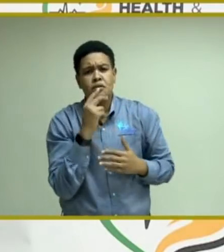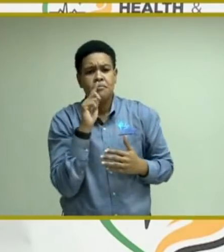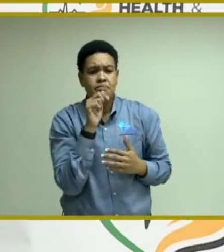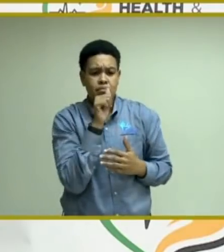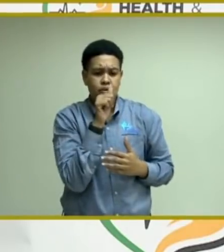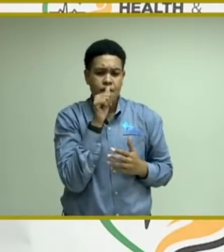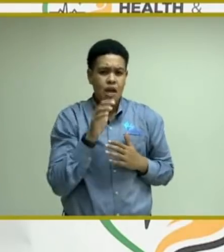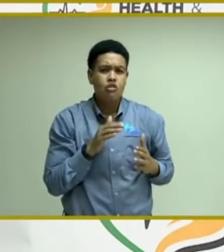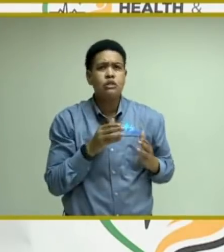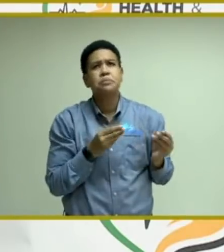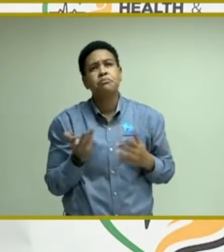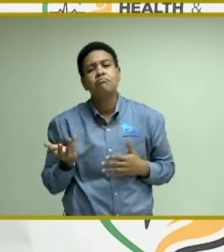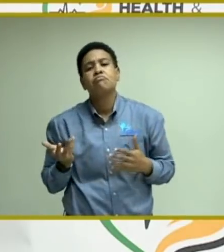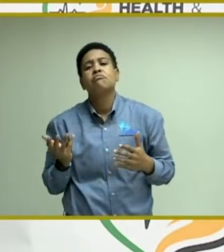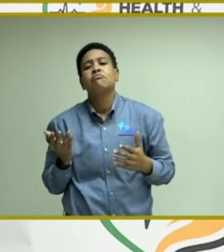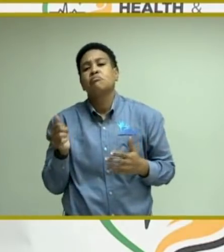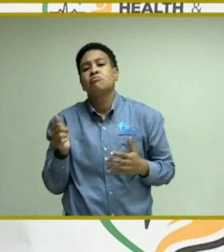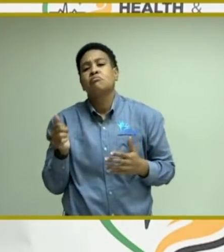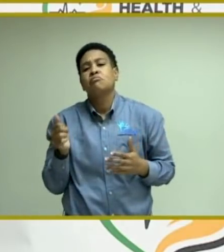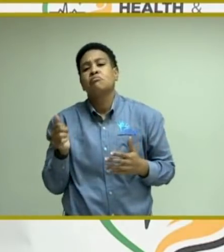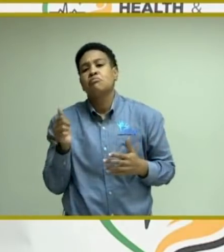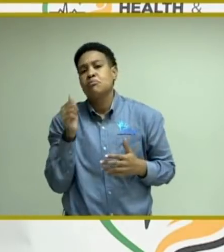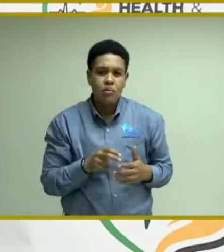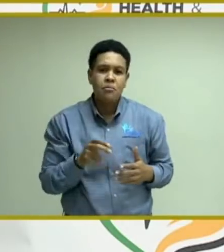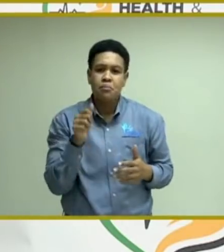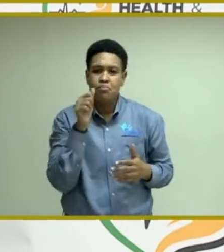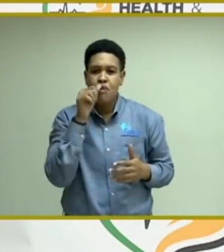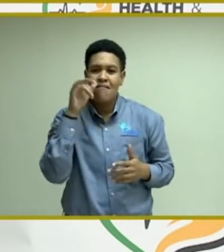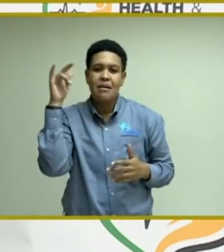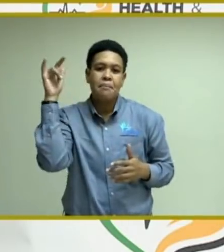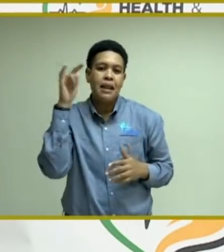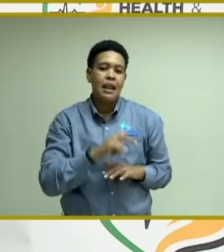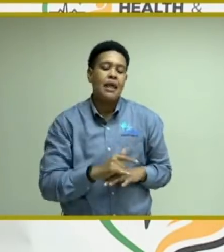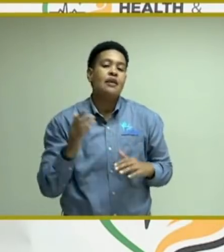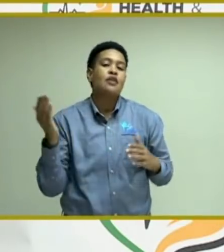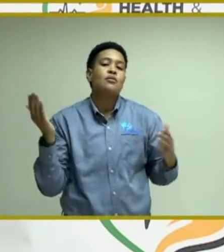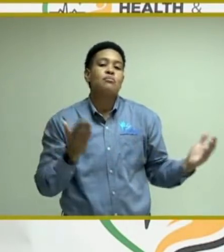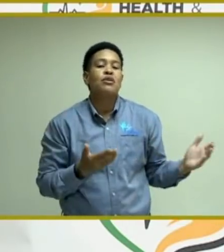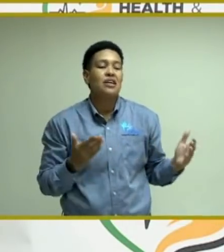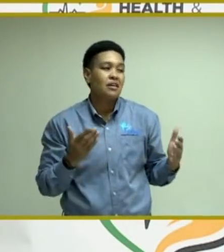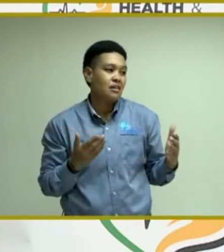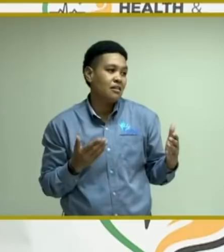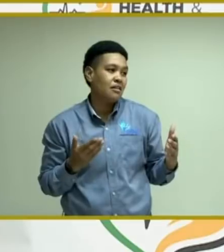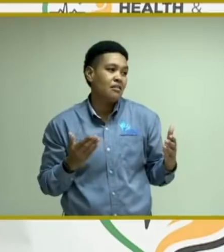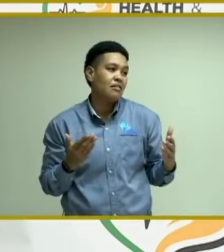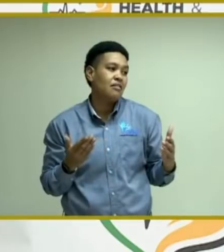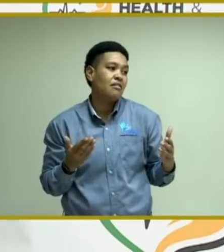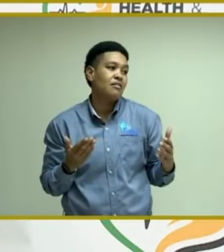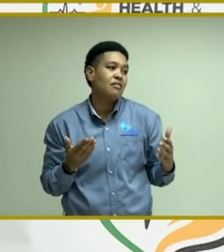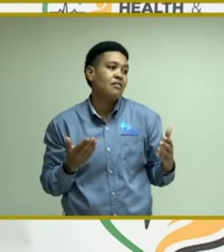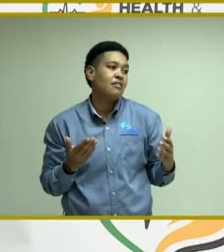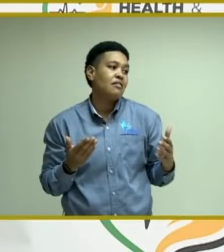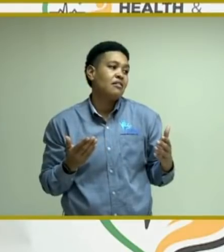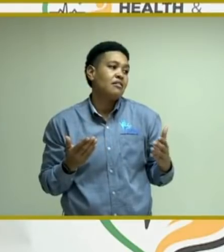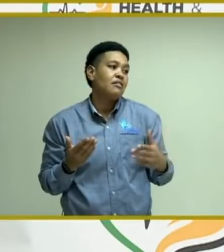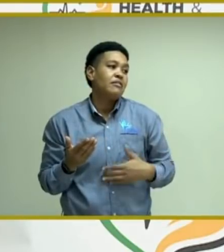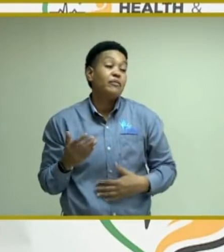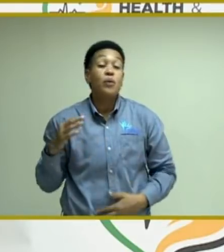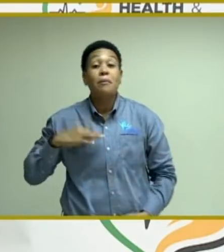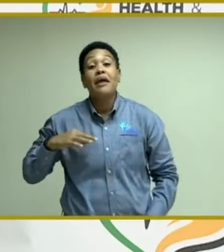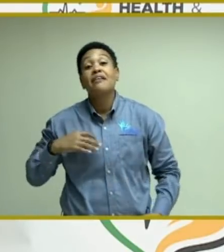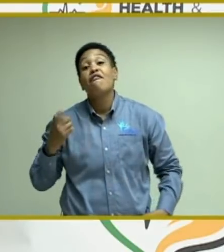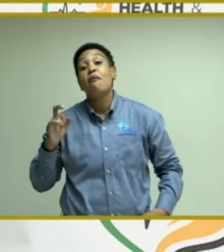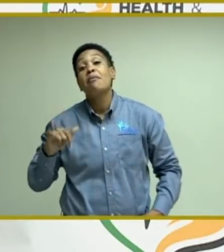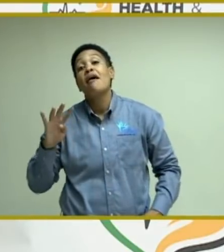private arrangements, private transportation, private charter, if you will, to retrieve or to benefit from